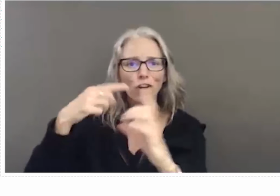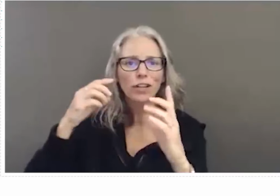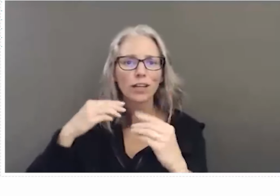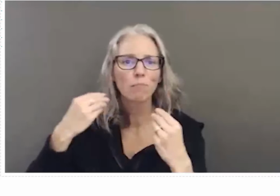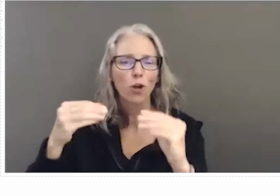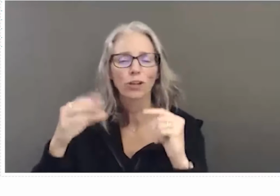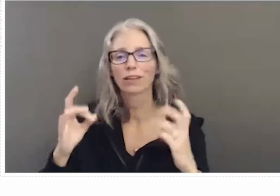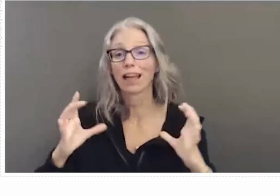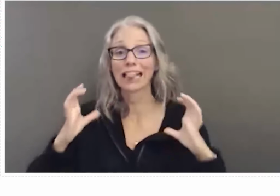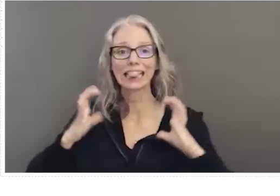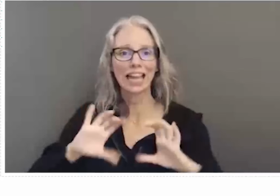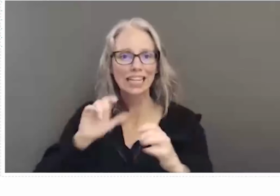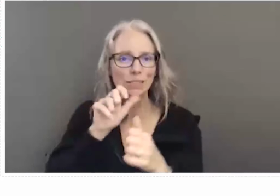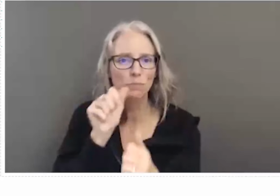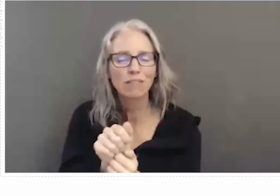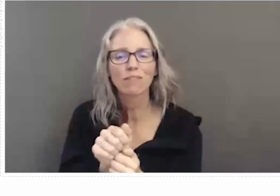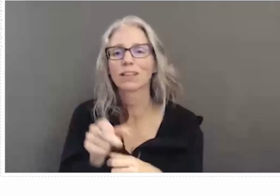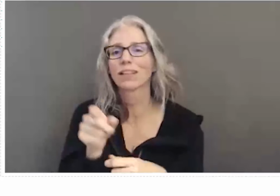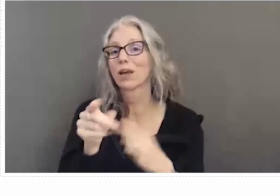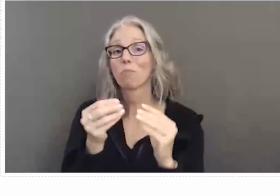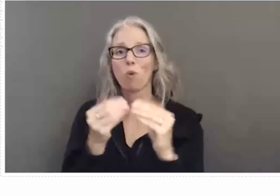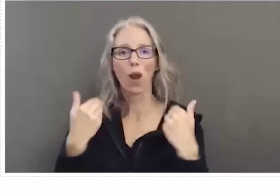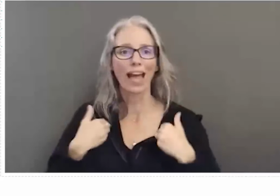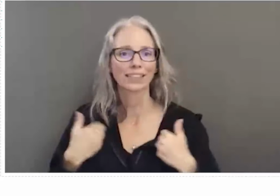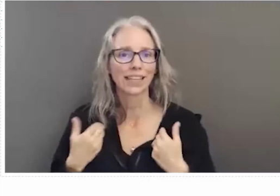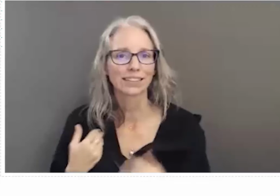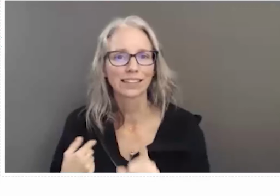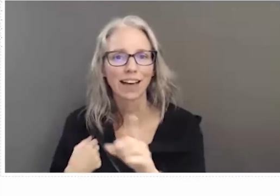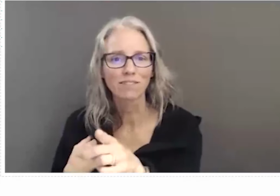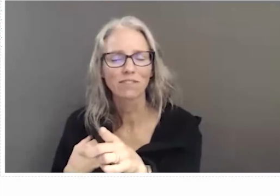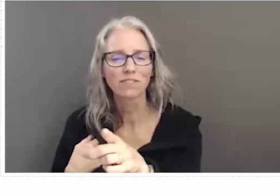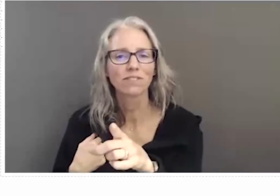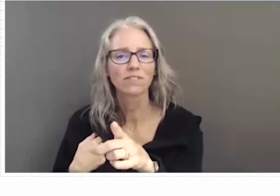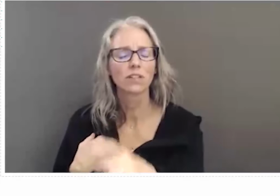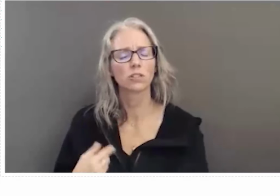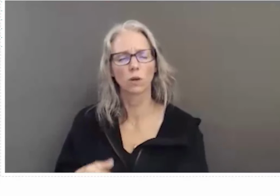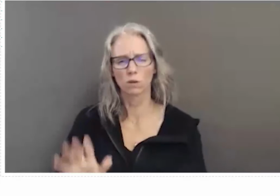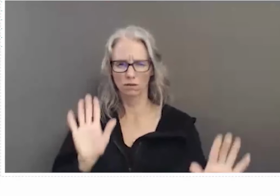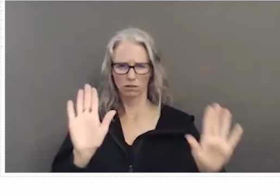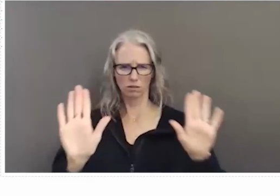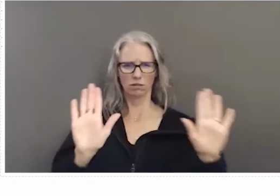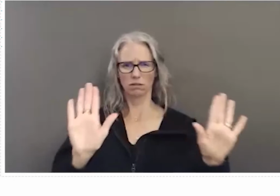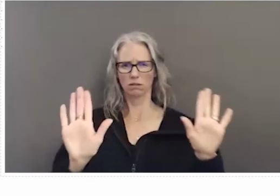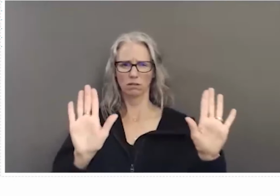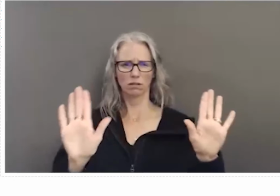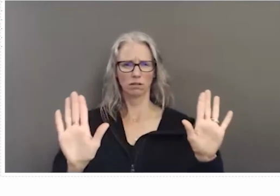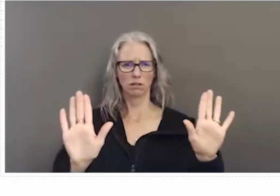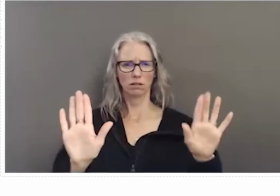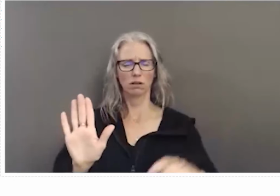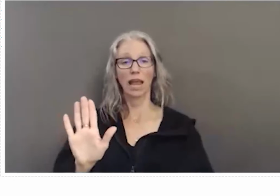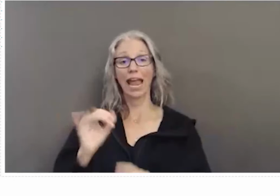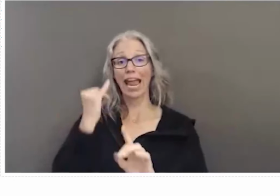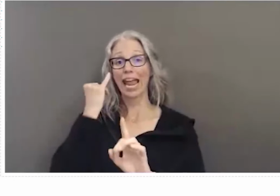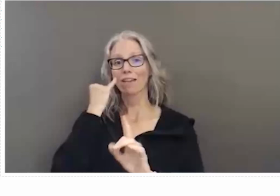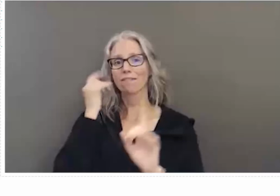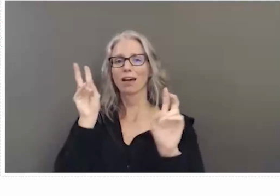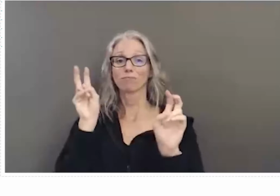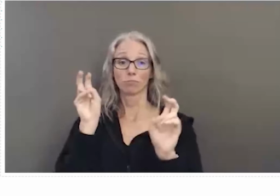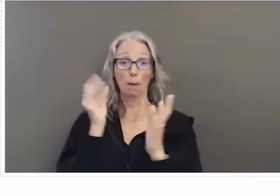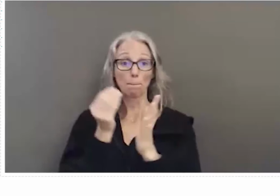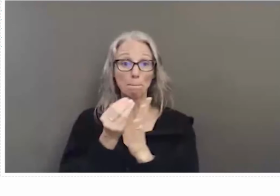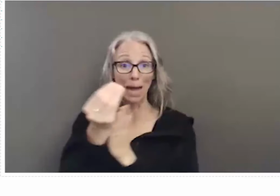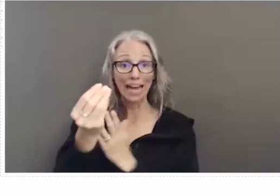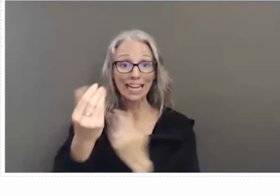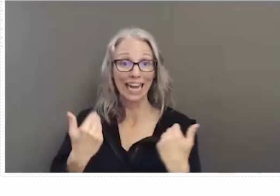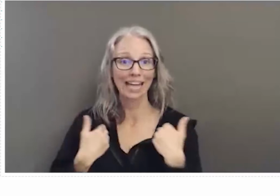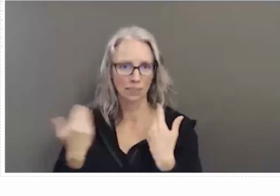forth. And so you have a better understanding of what you are purchasing in terms of advantages or assets, basically. Even